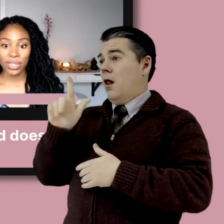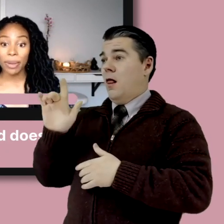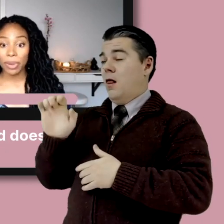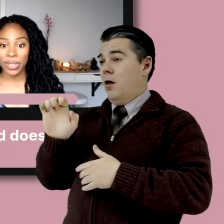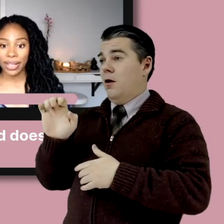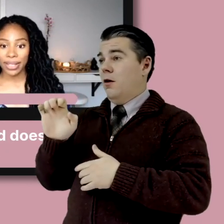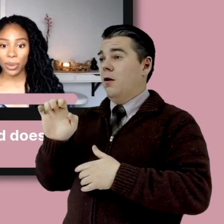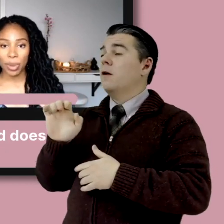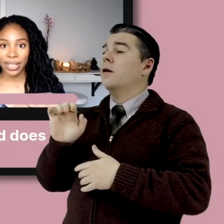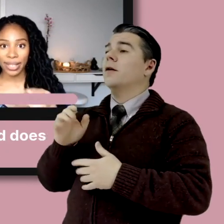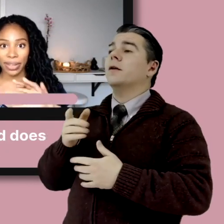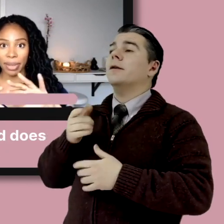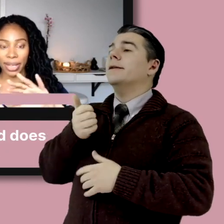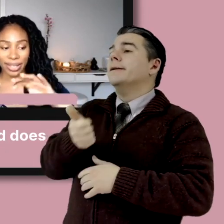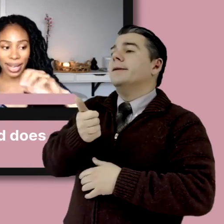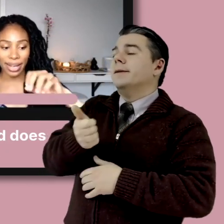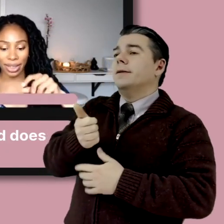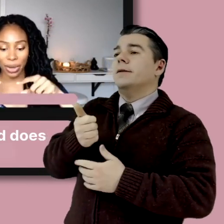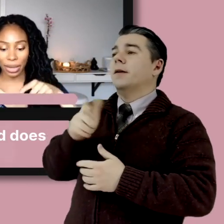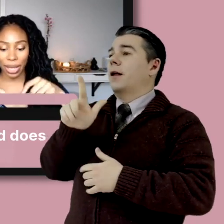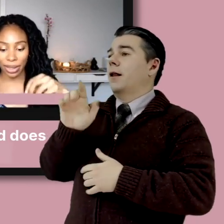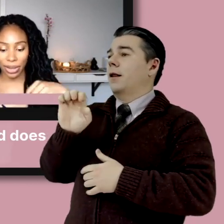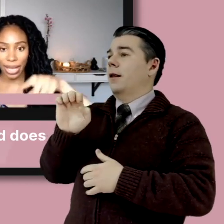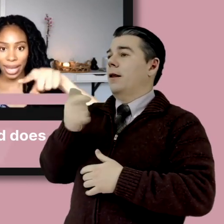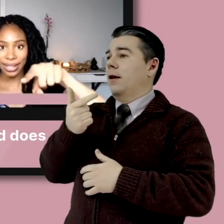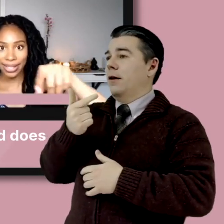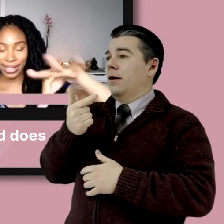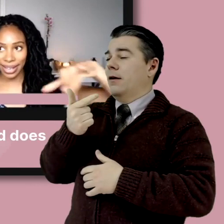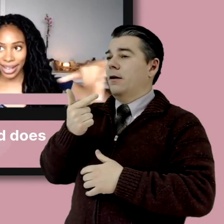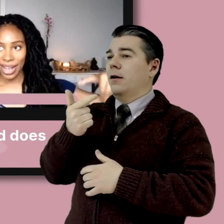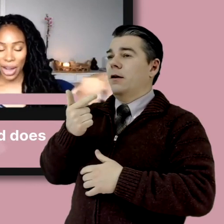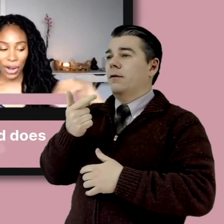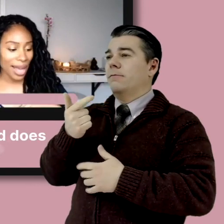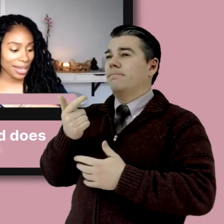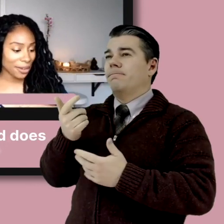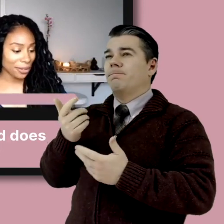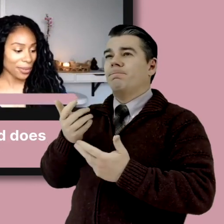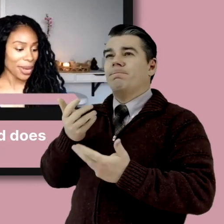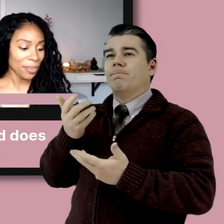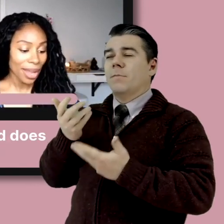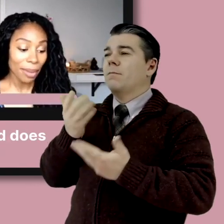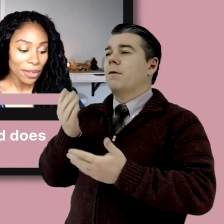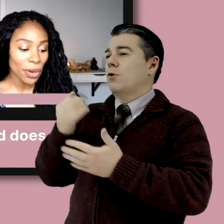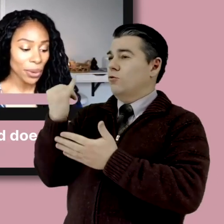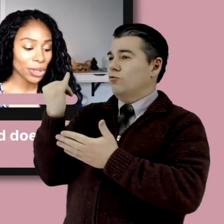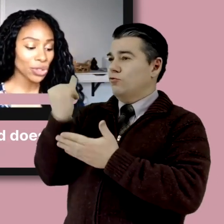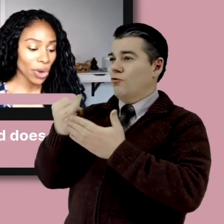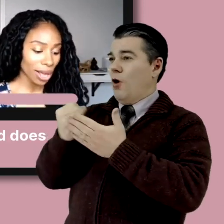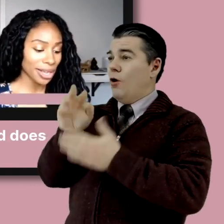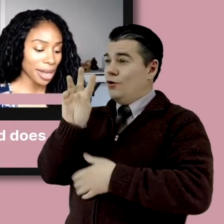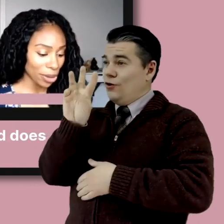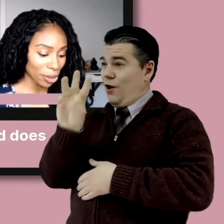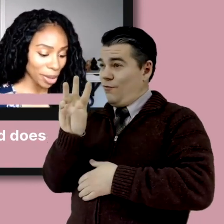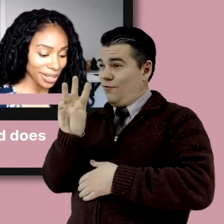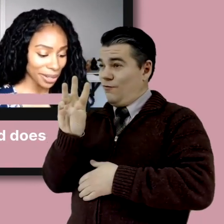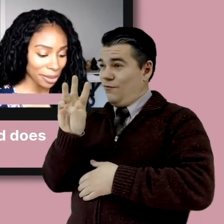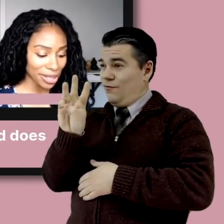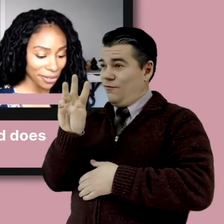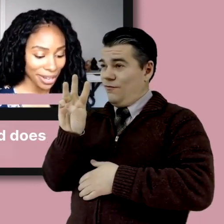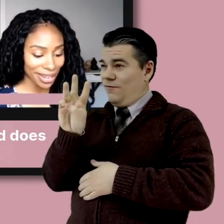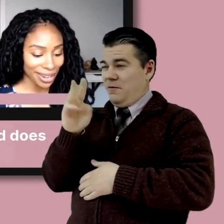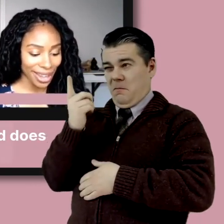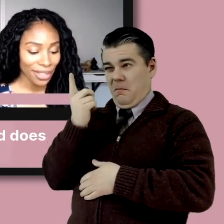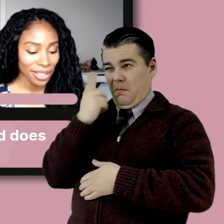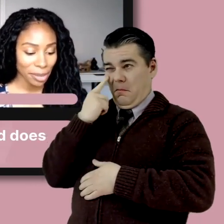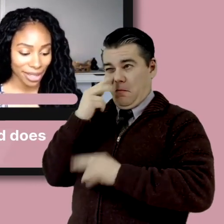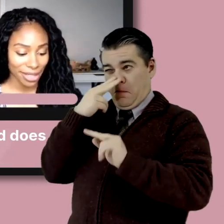who W sits, which basically means like their legs are kind of, well, I mean, if you were to draw a W, basically, let me see if